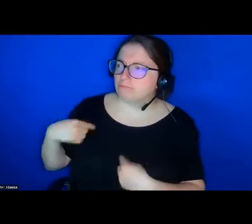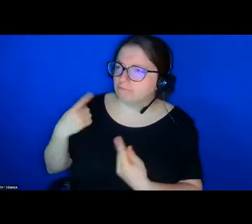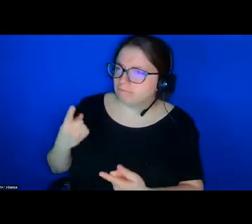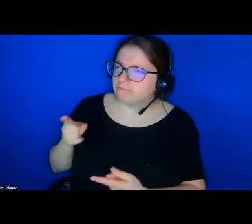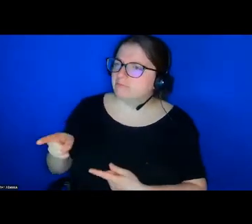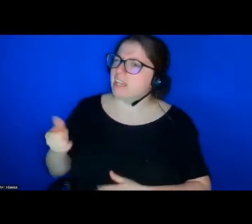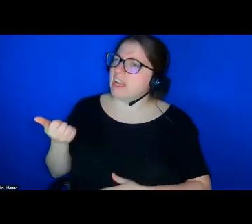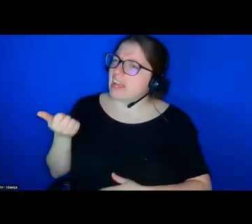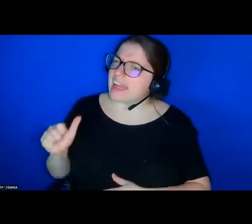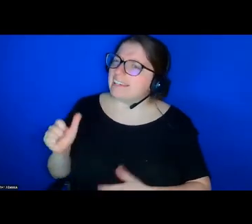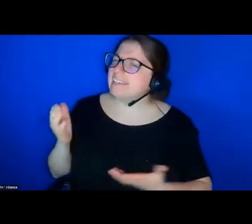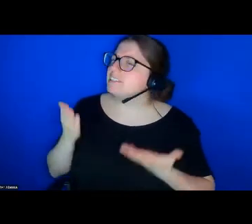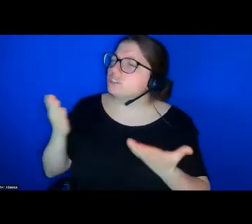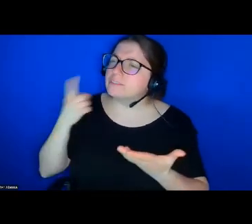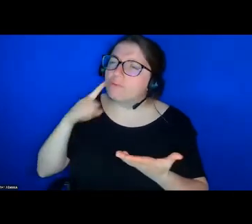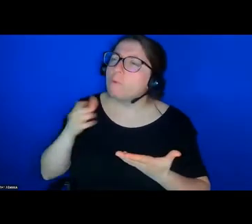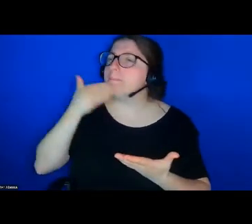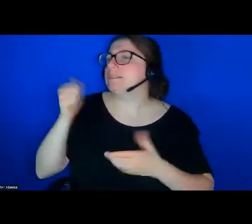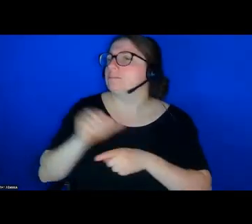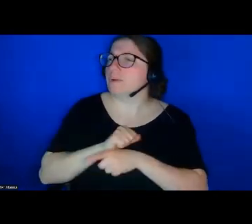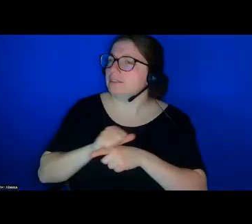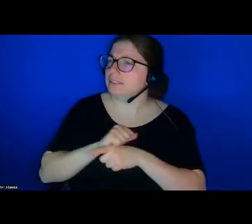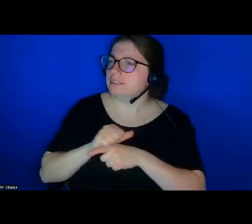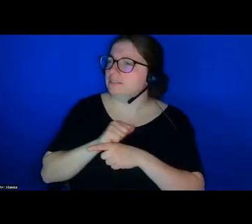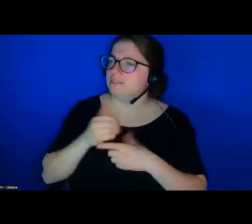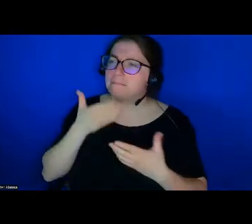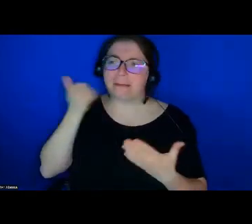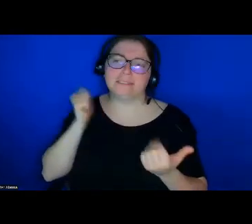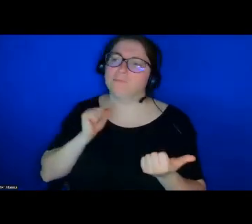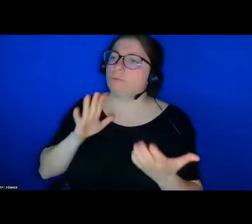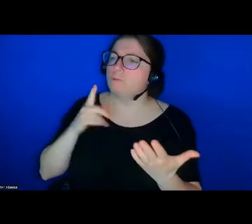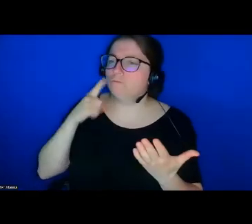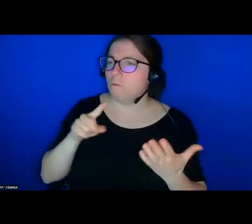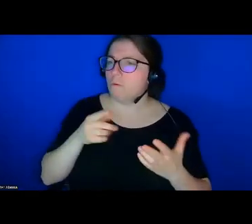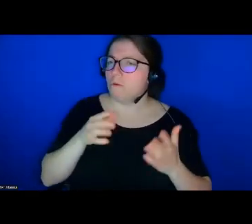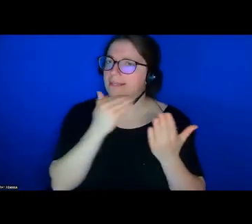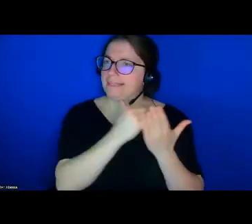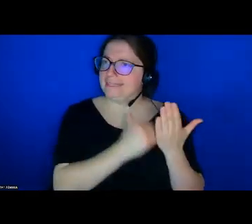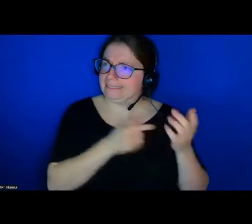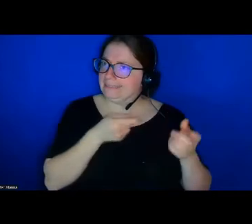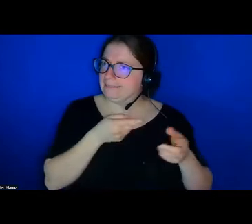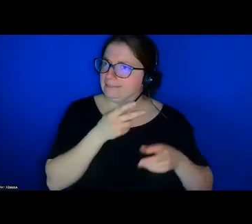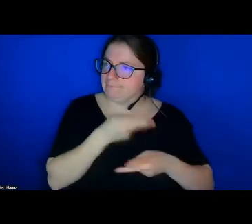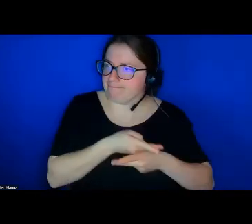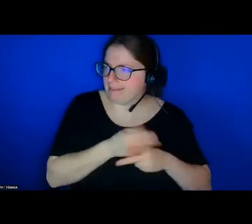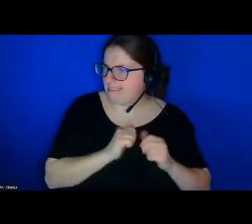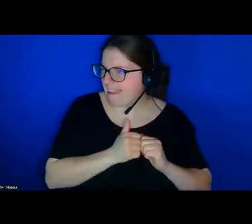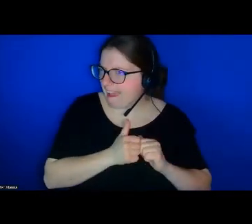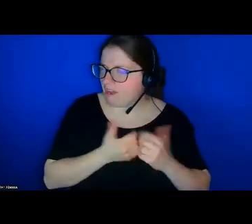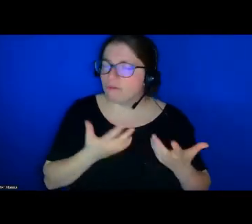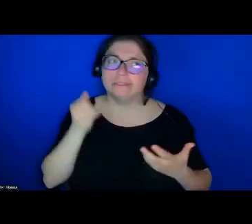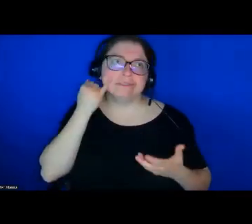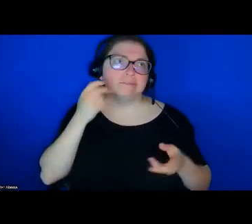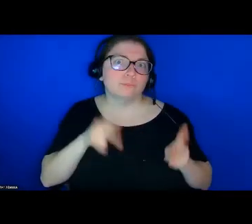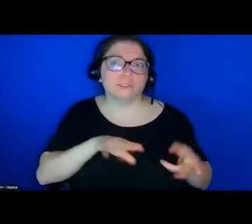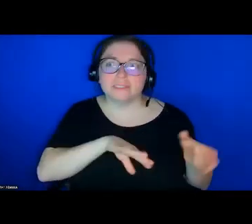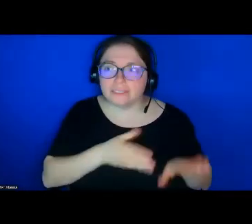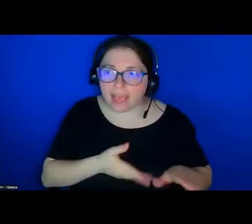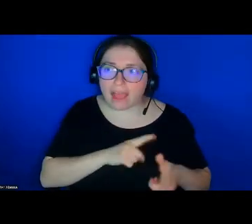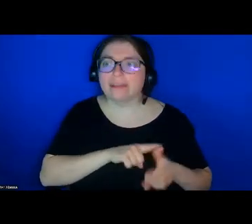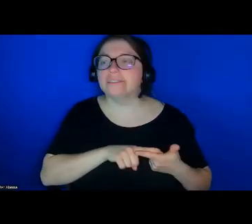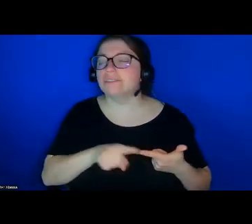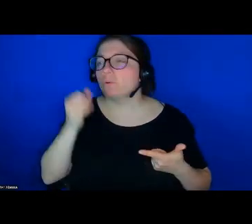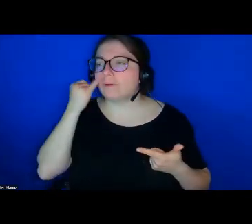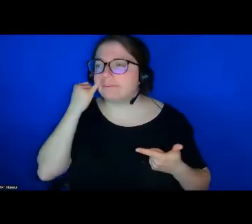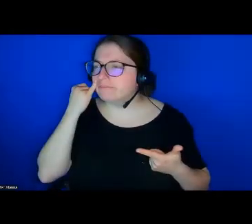suggestions for best practices for what is the best way to handle you know the natural death registry the postage